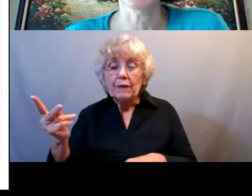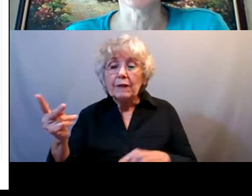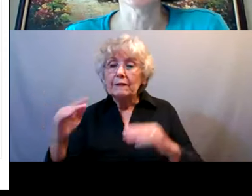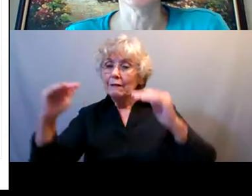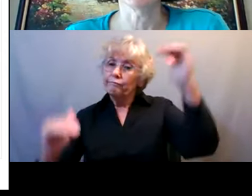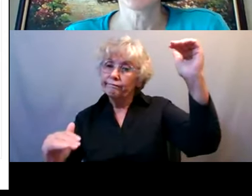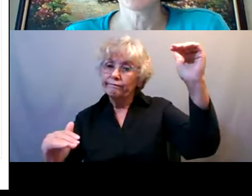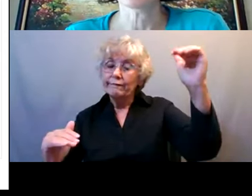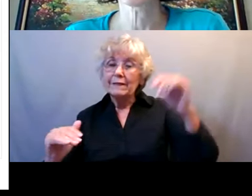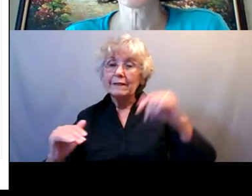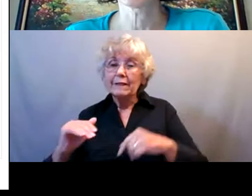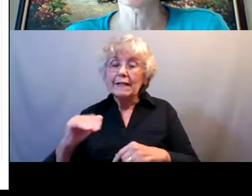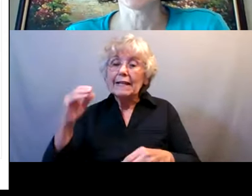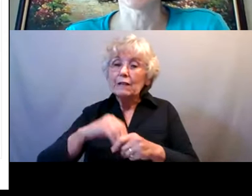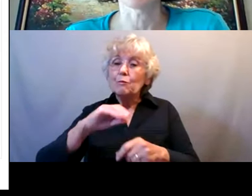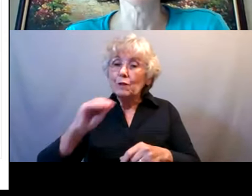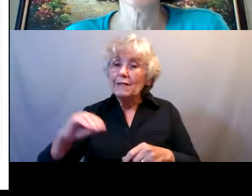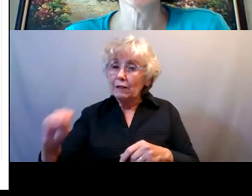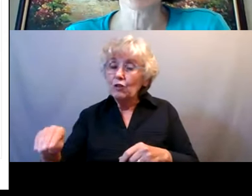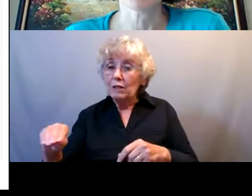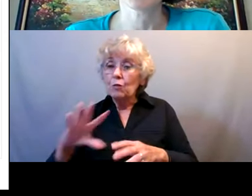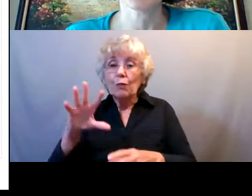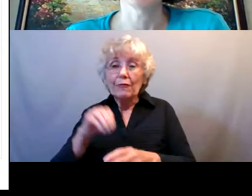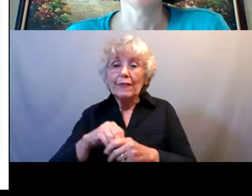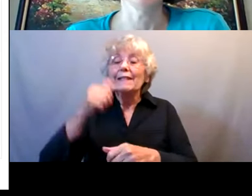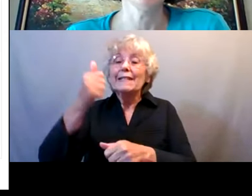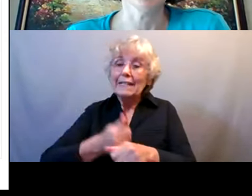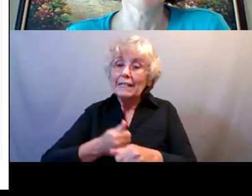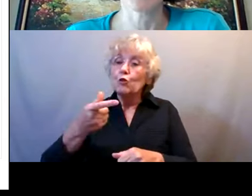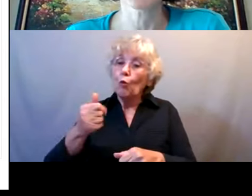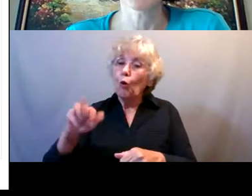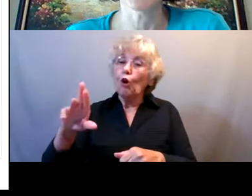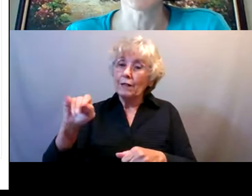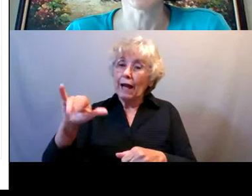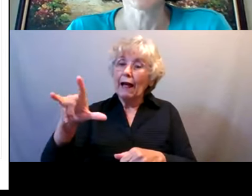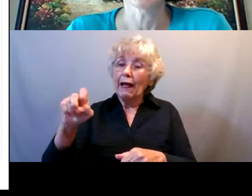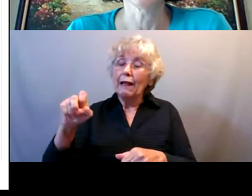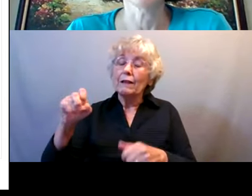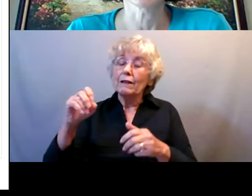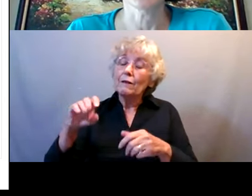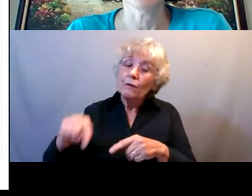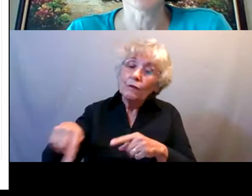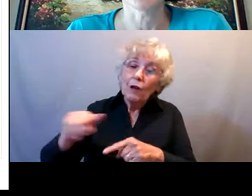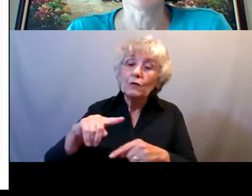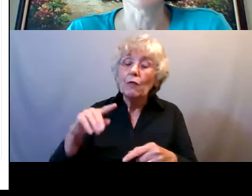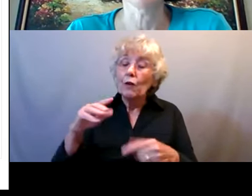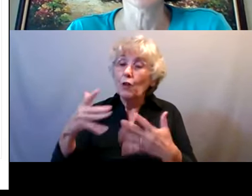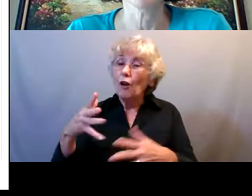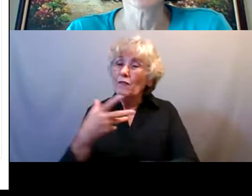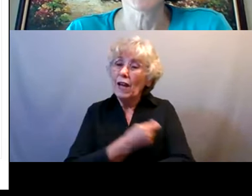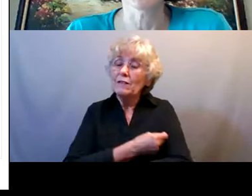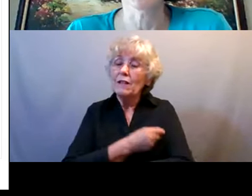disparities in the percentage within each quartile who are vaccinated. And, you know, for example, the